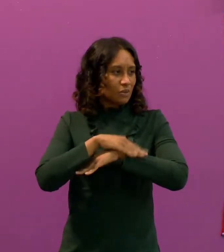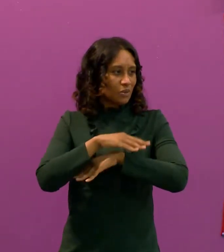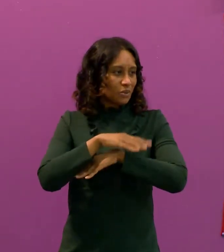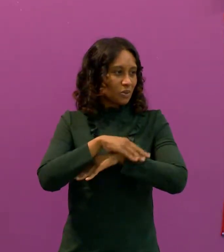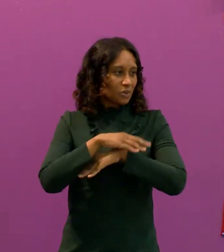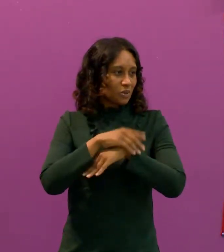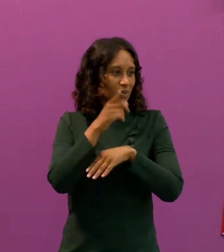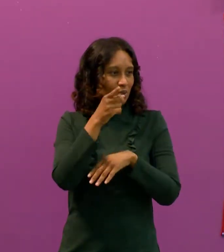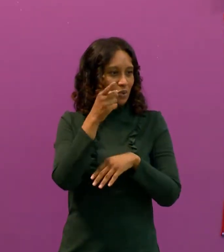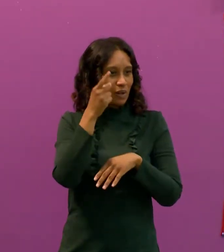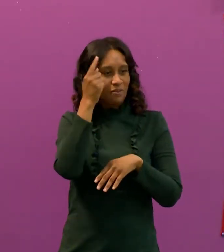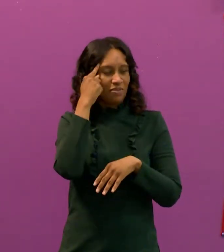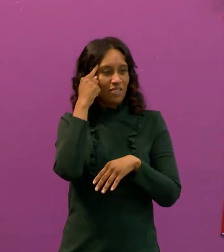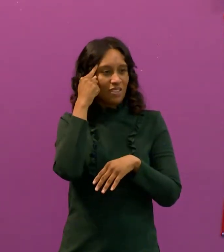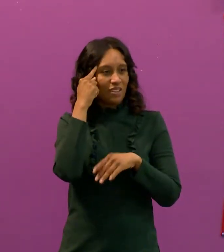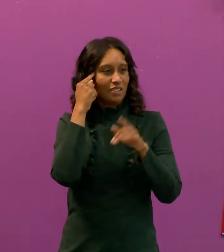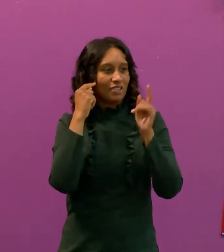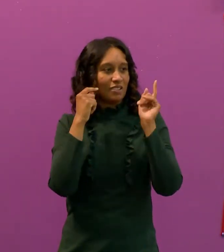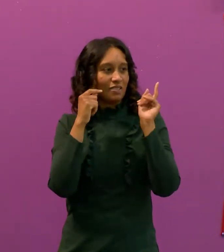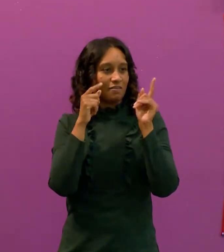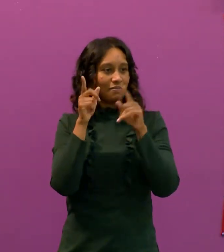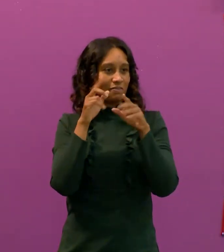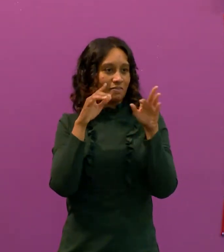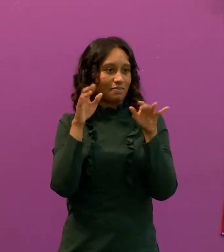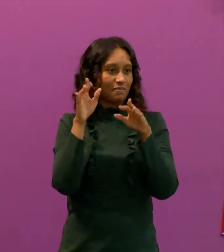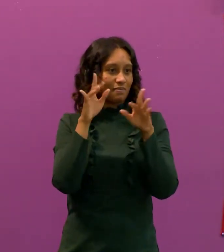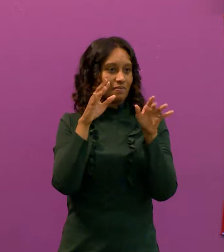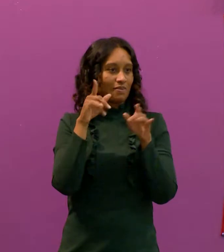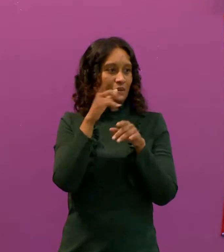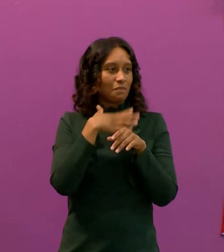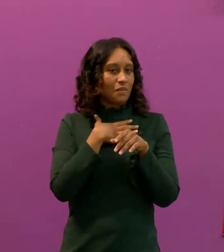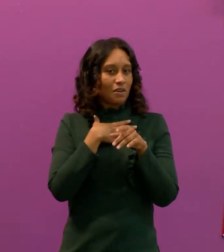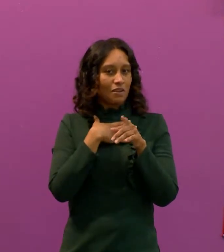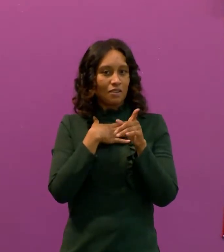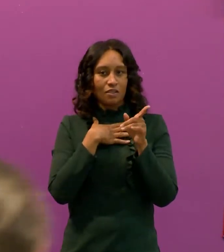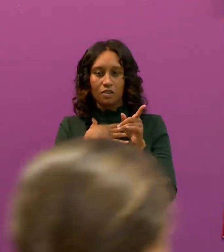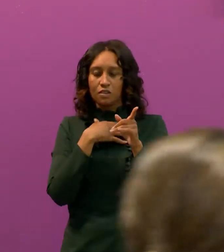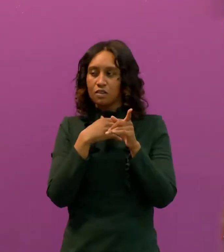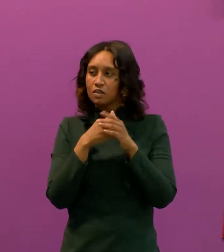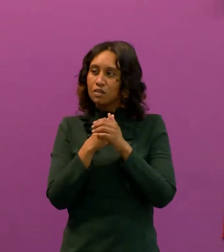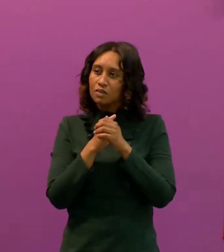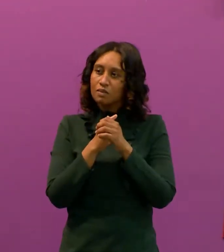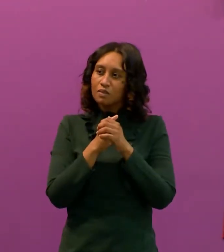have to go to my favorite Budget Engagement Forum participant tonight. Oh, wow.